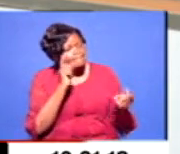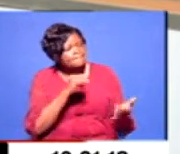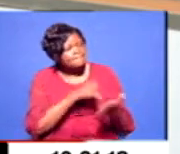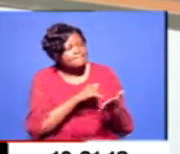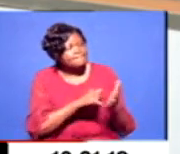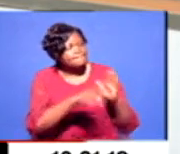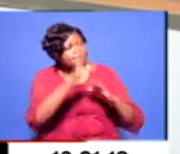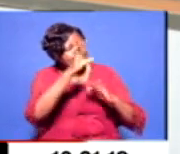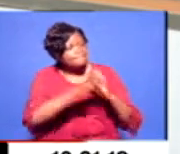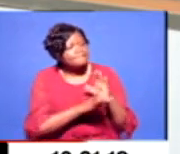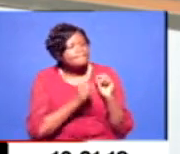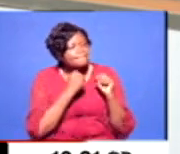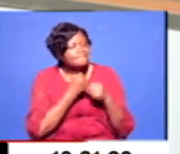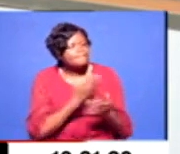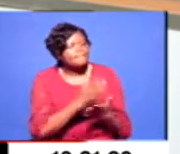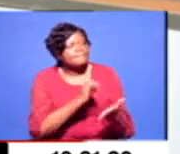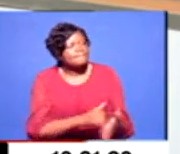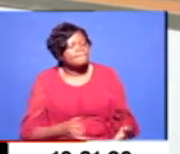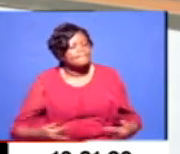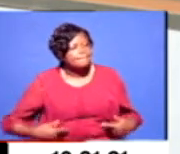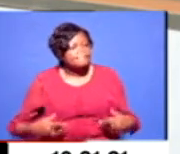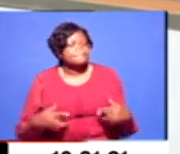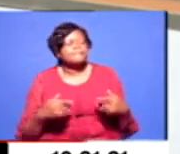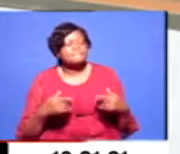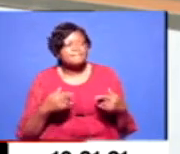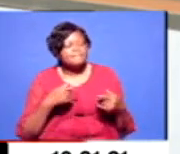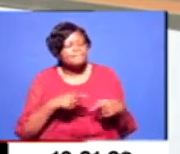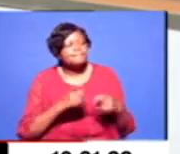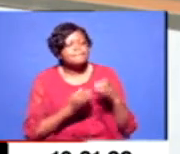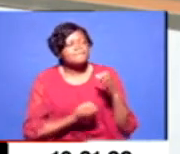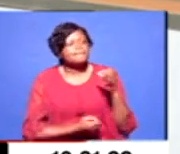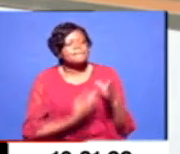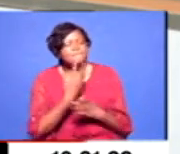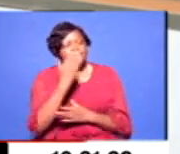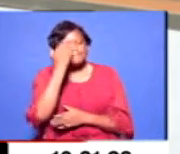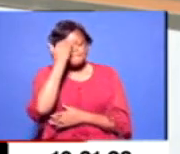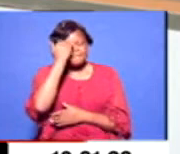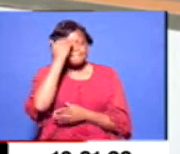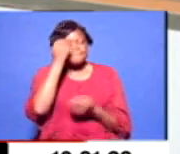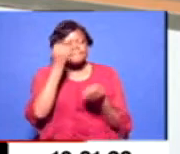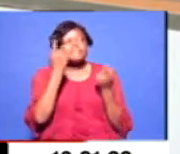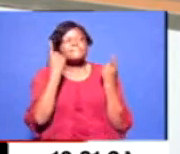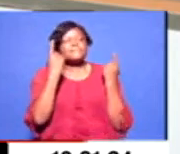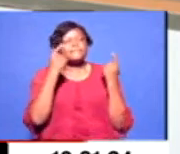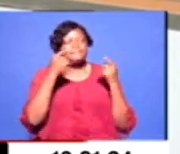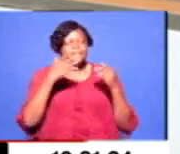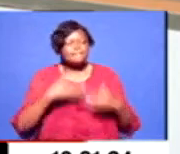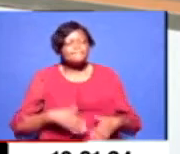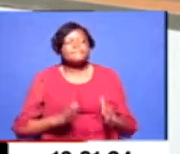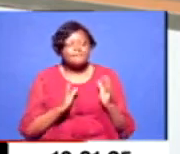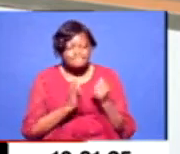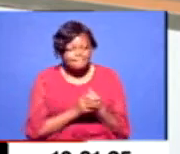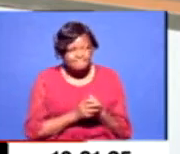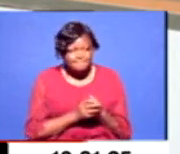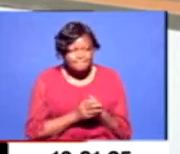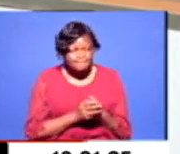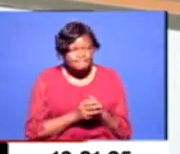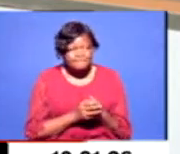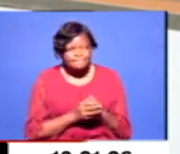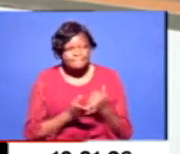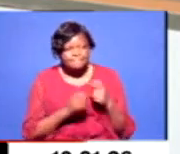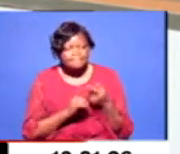that our young boys and girls grow up knowing matters reproduction, and in the country